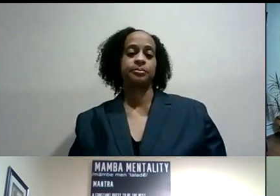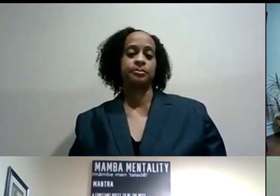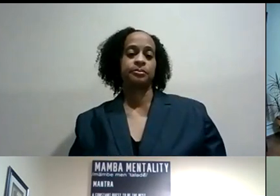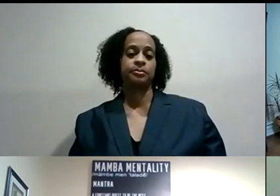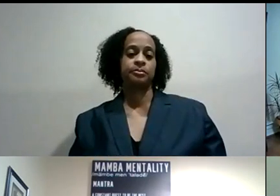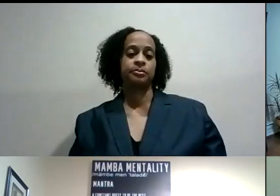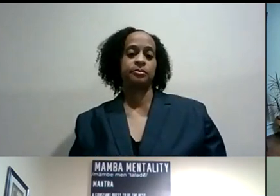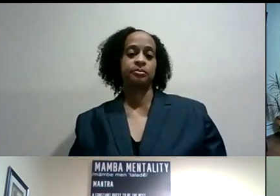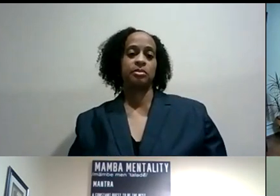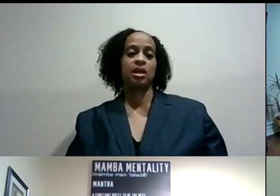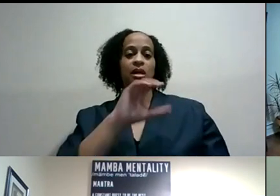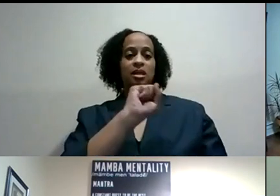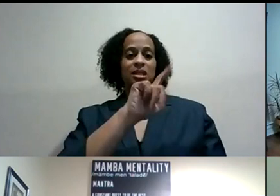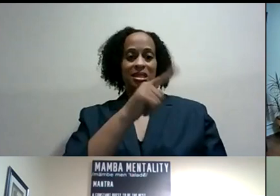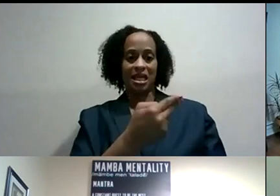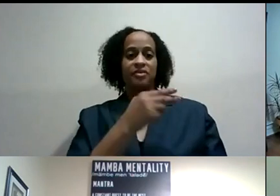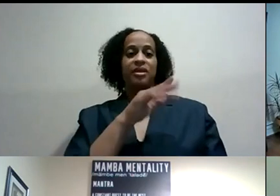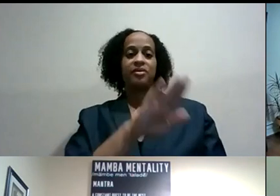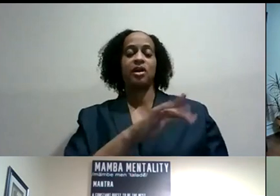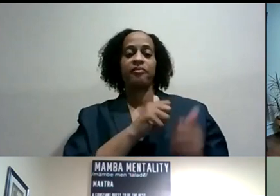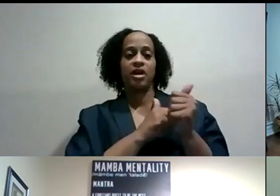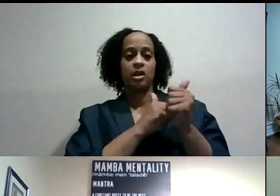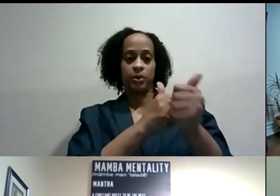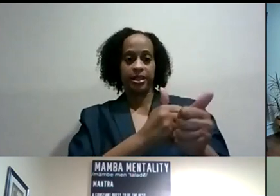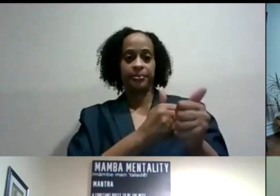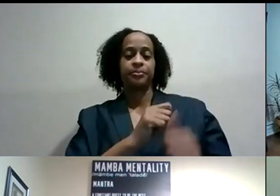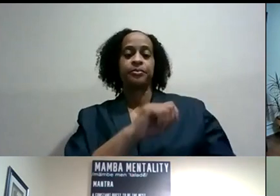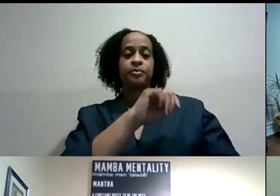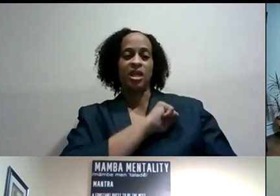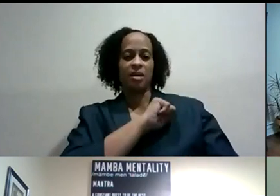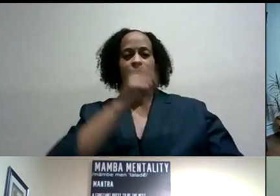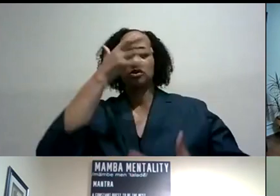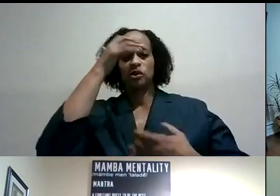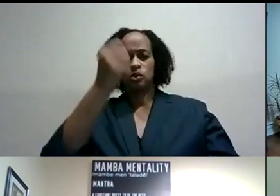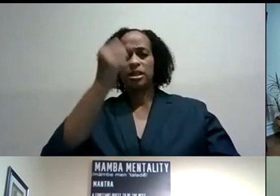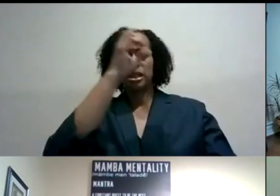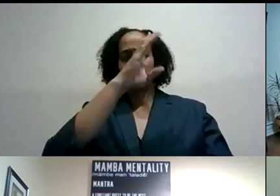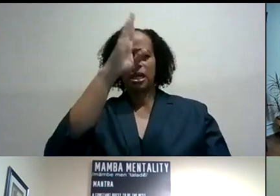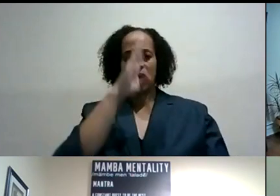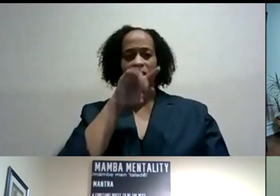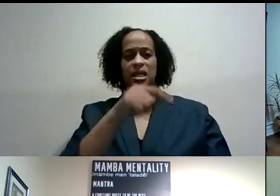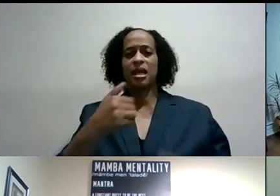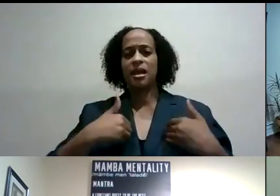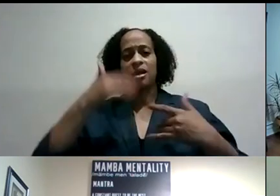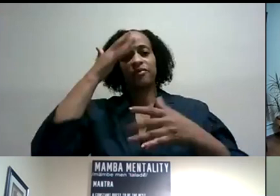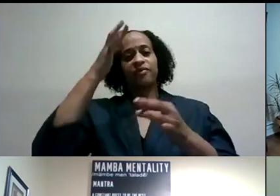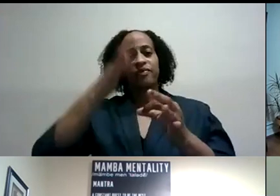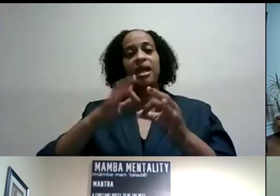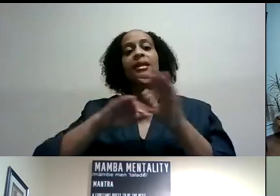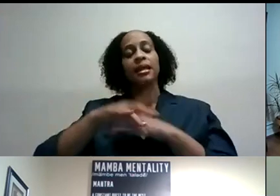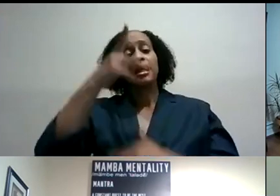about Seth and their followers. Abel trusted God. He had faith in God.